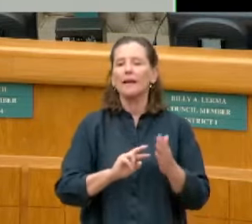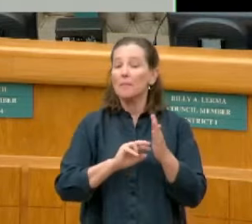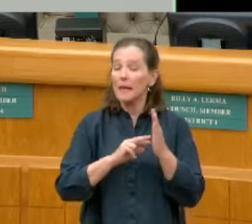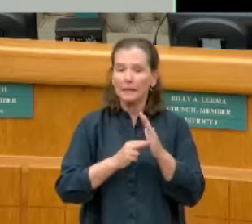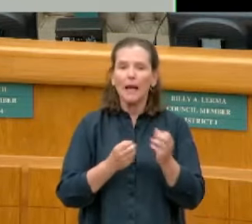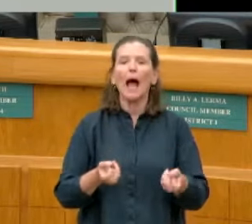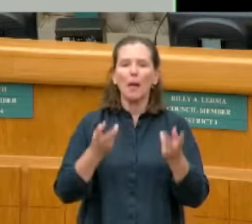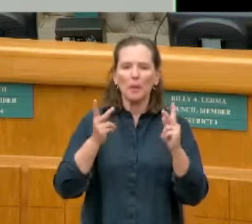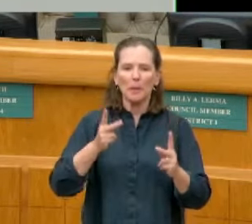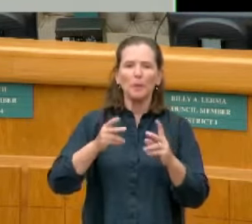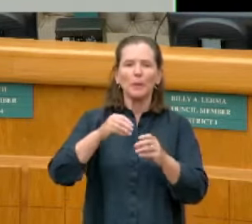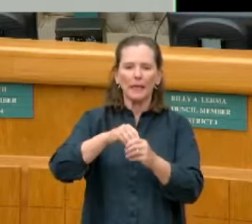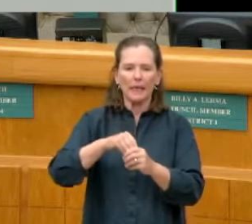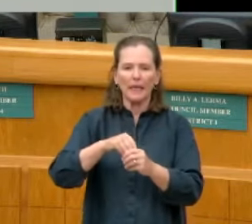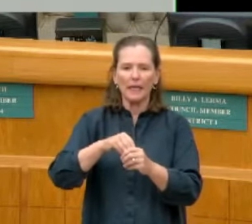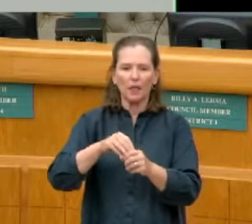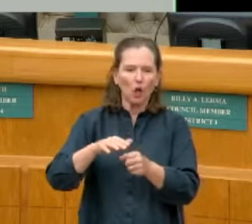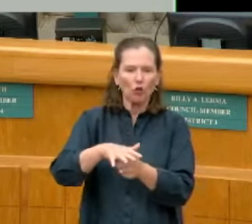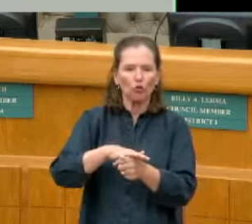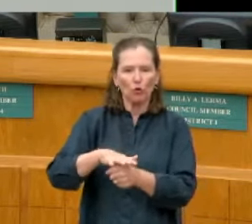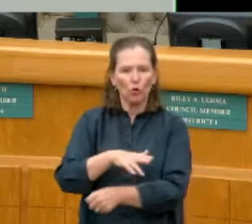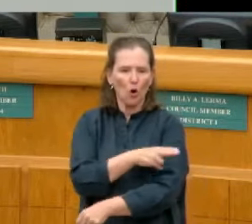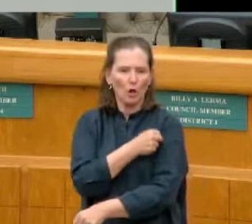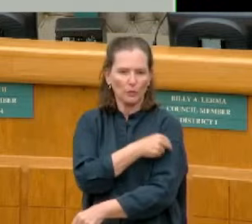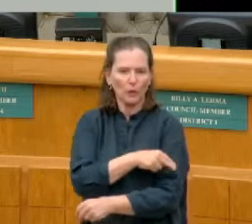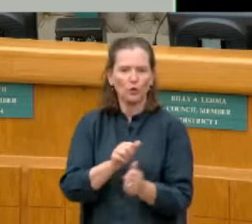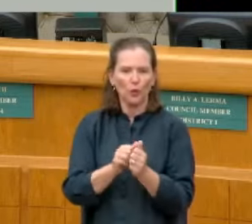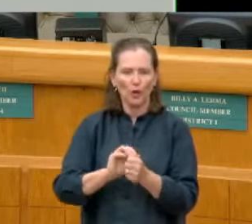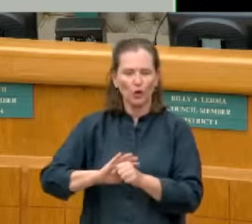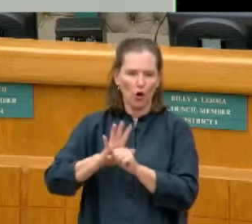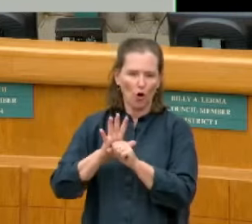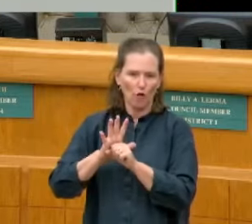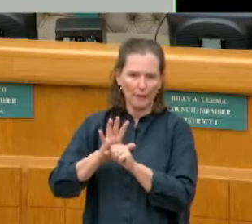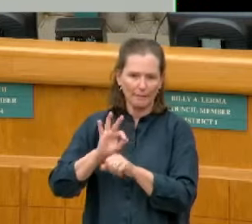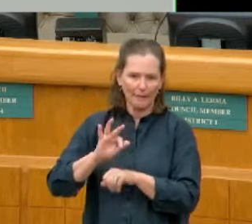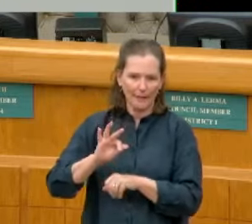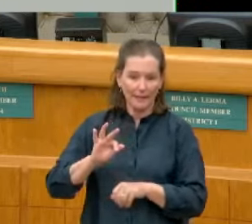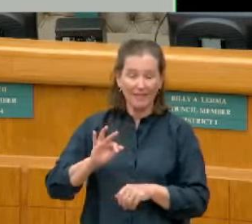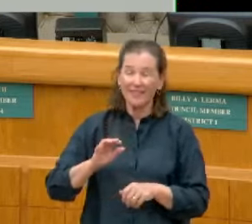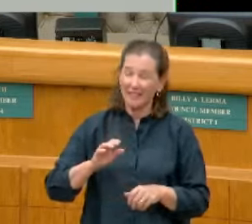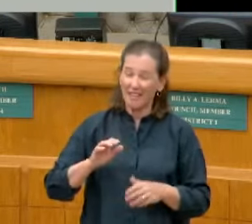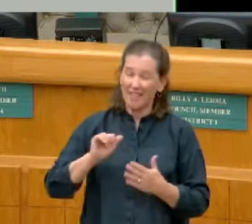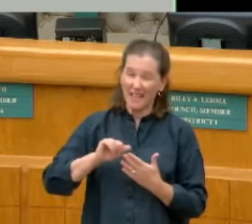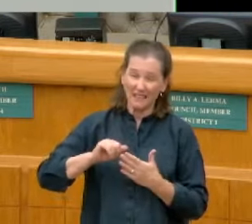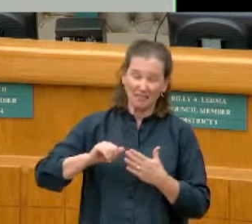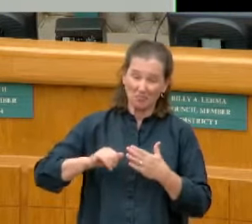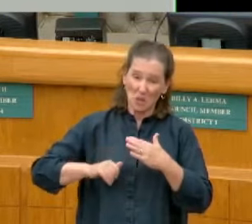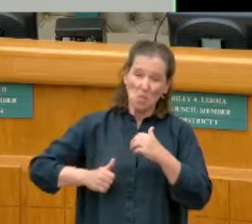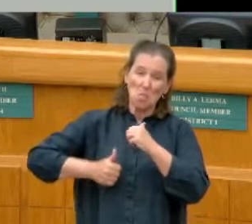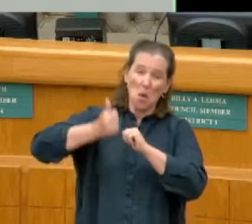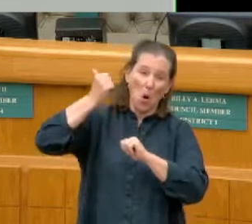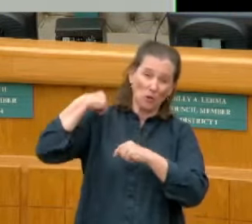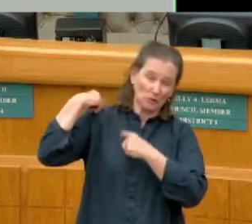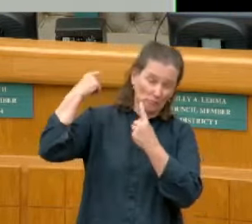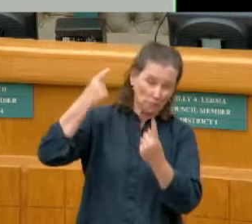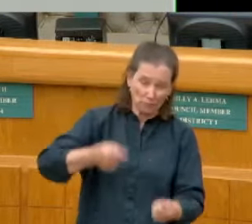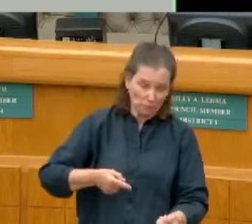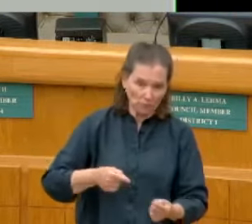Bend hospitals that had COVID-19. It's the highest we've ever seen. It was on August 29th, just a couple days